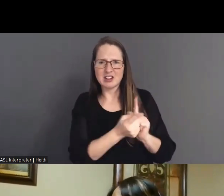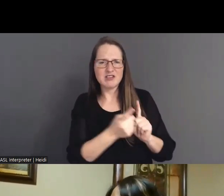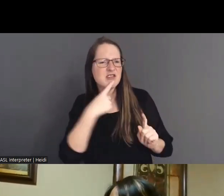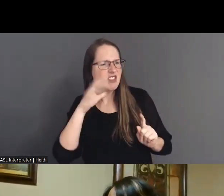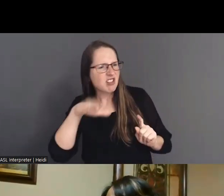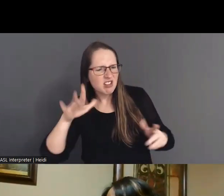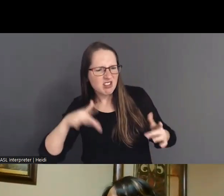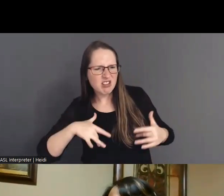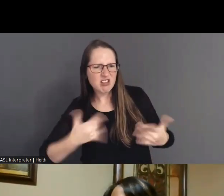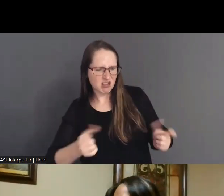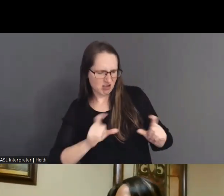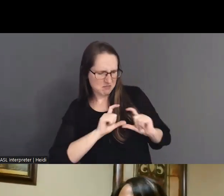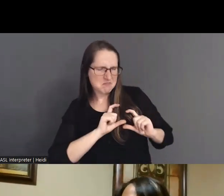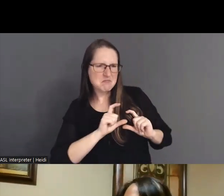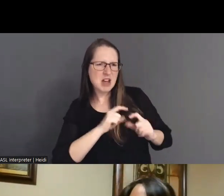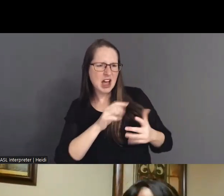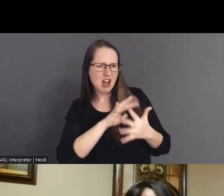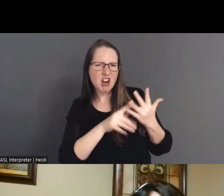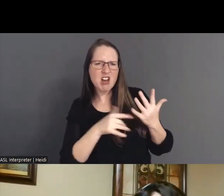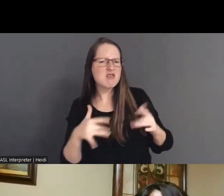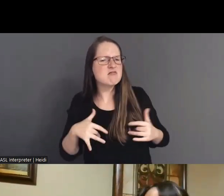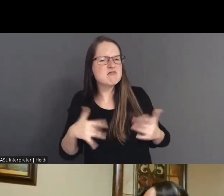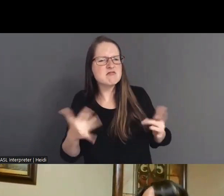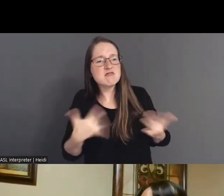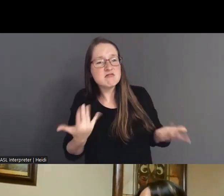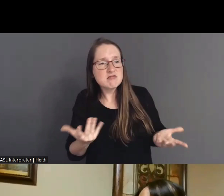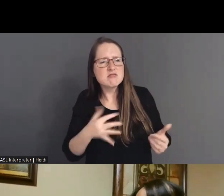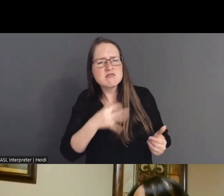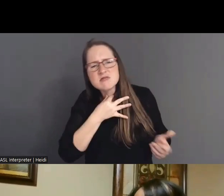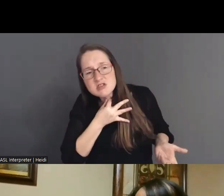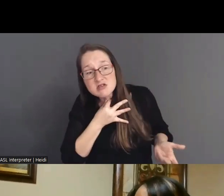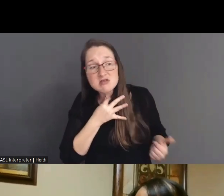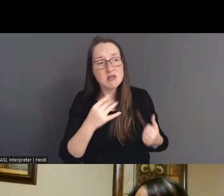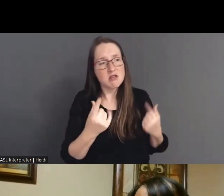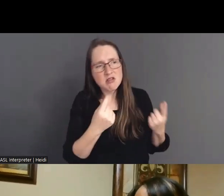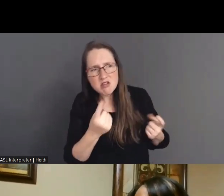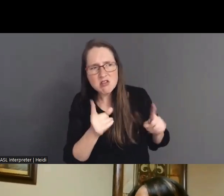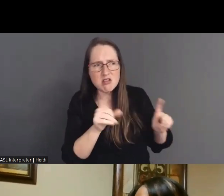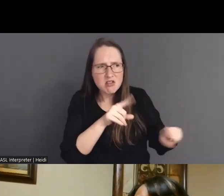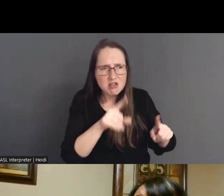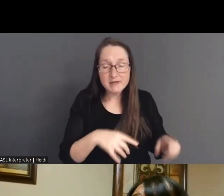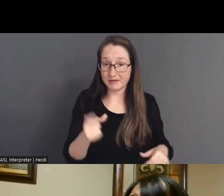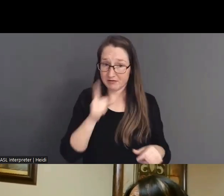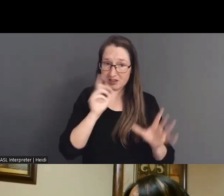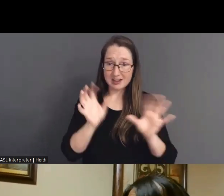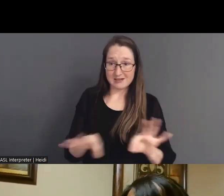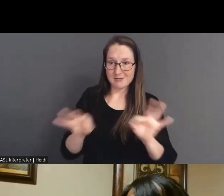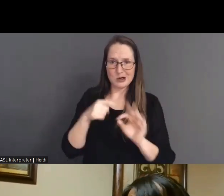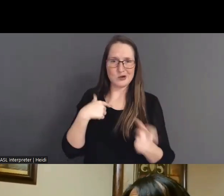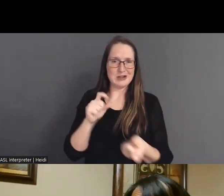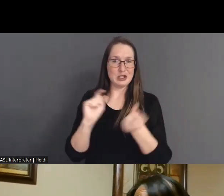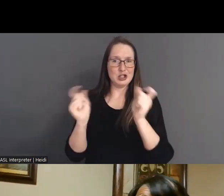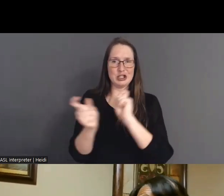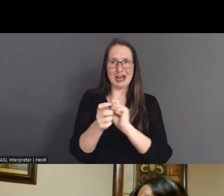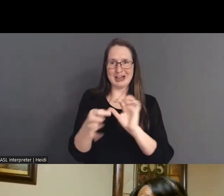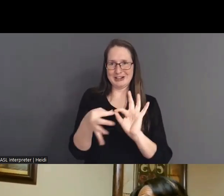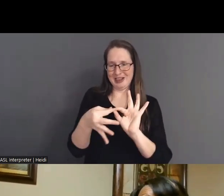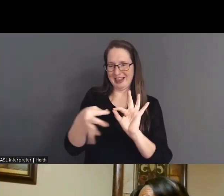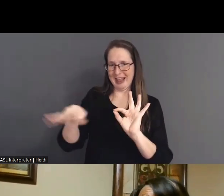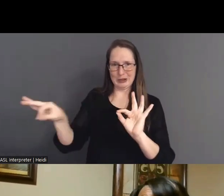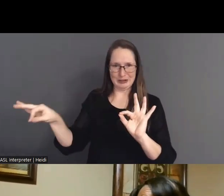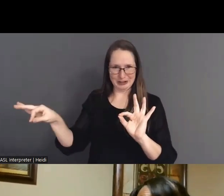all about? What is this all about? So it's very important that we change the language